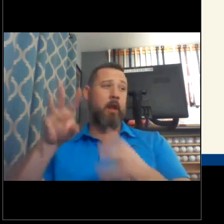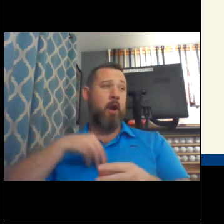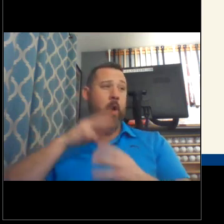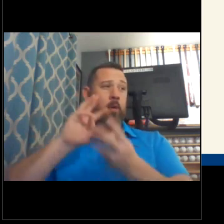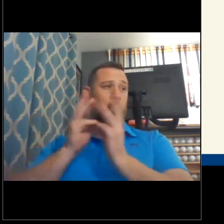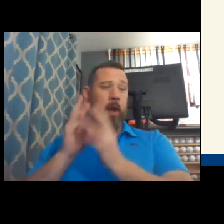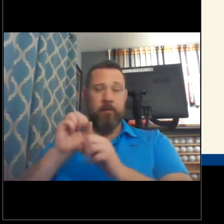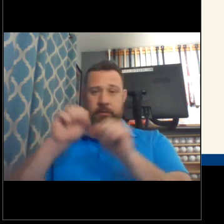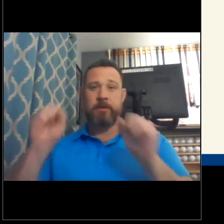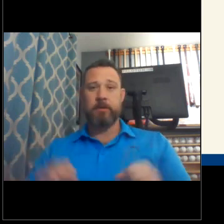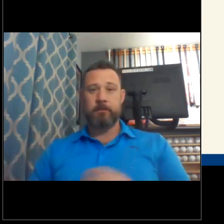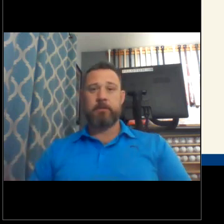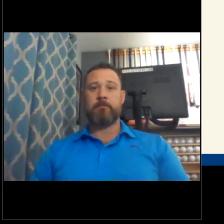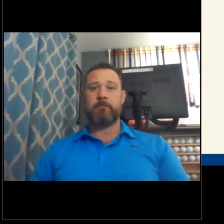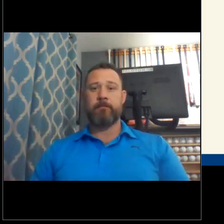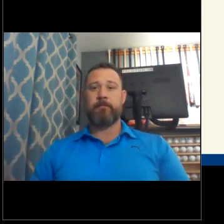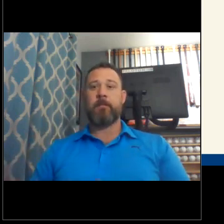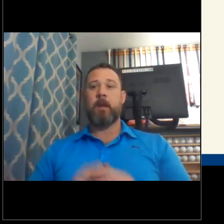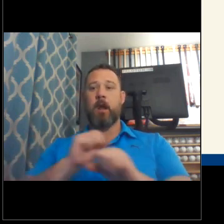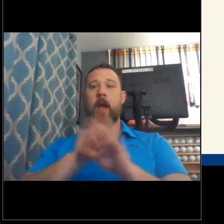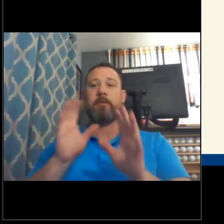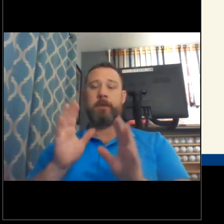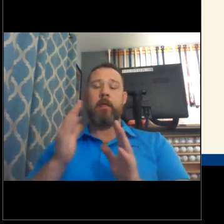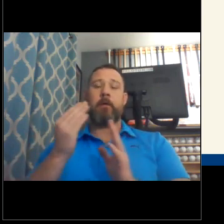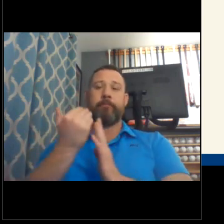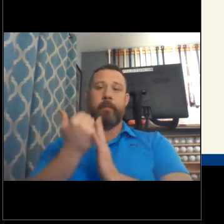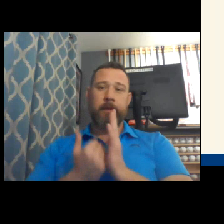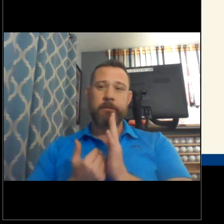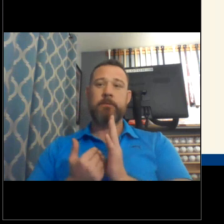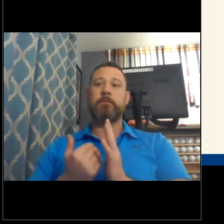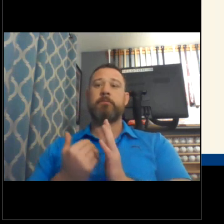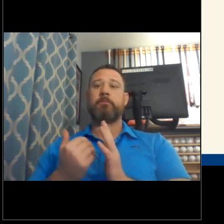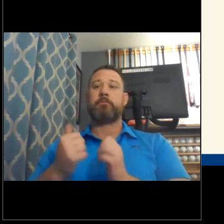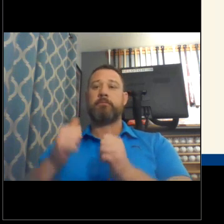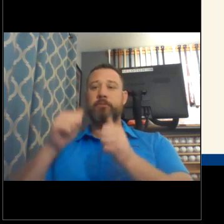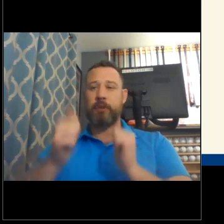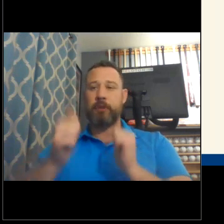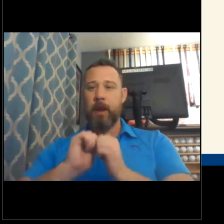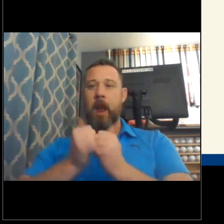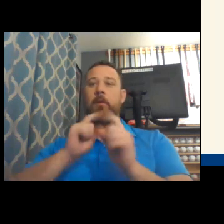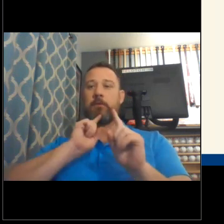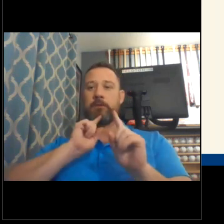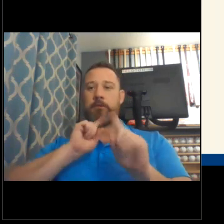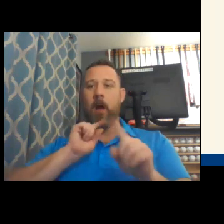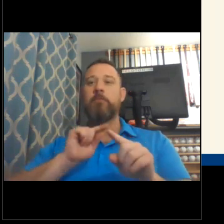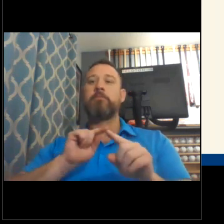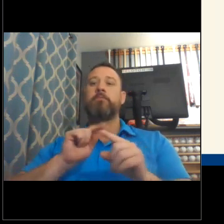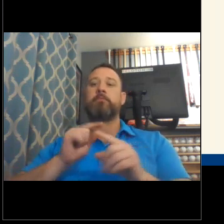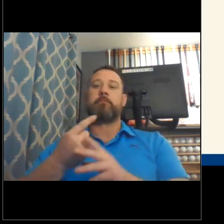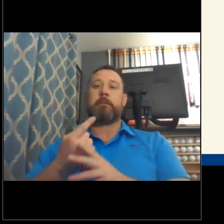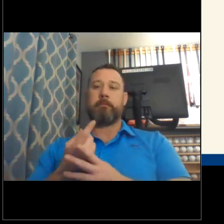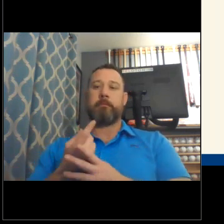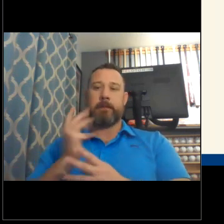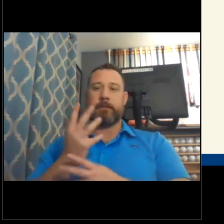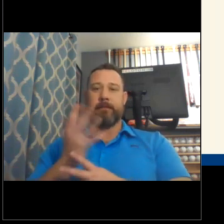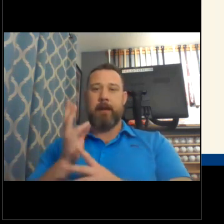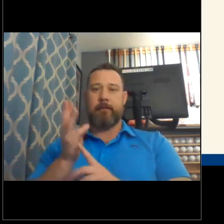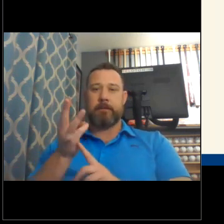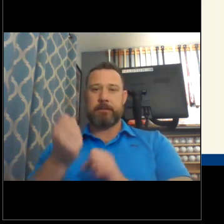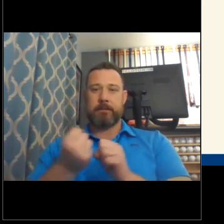predictable. And then obviously those lessons learned really do shape how we respond. I think, over the last 5 or 6